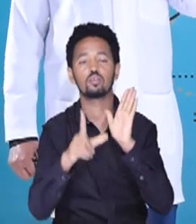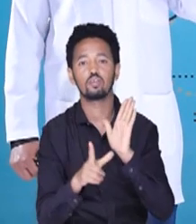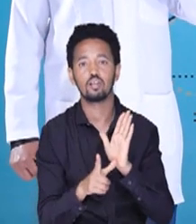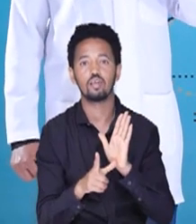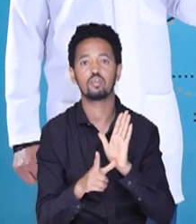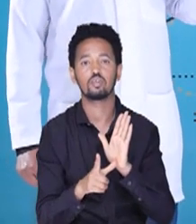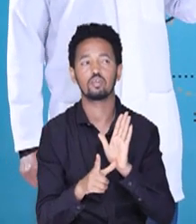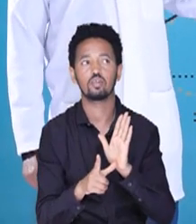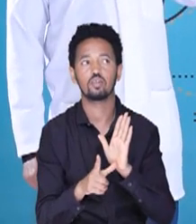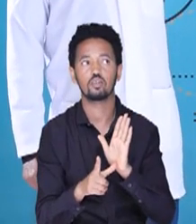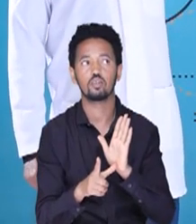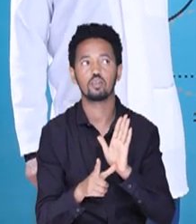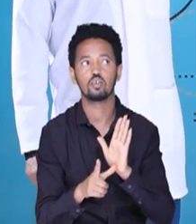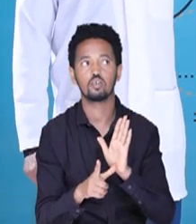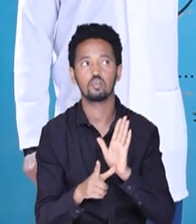today's lesson